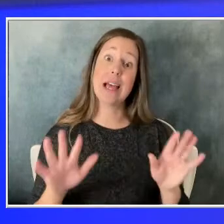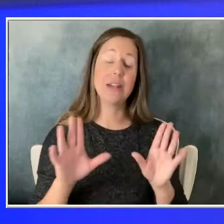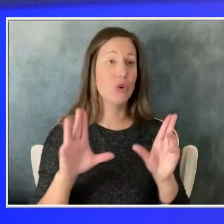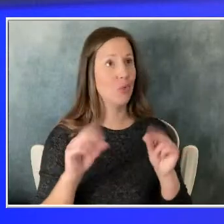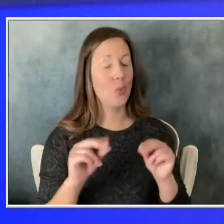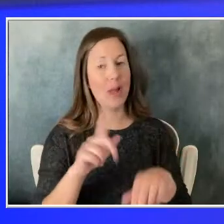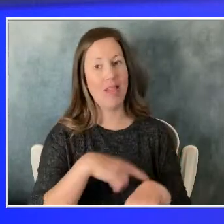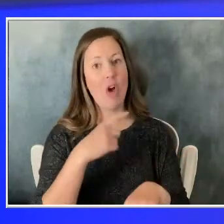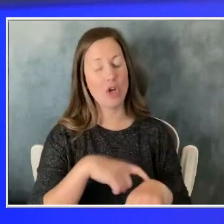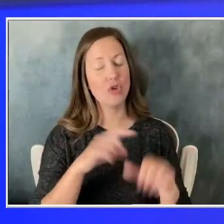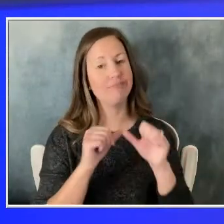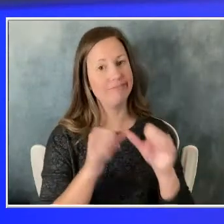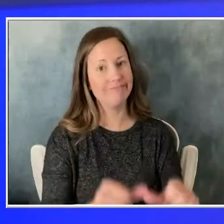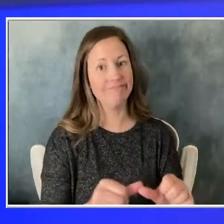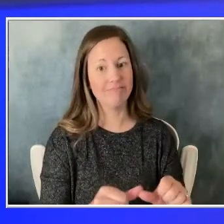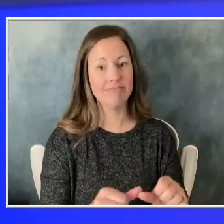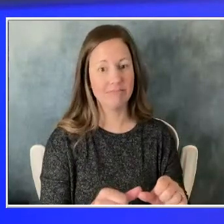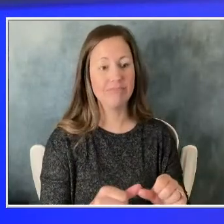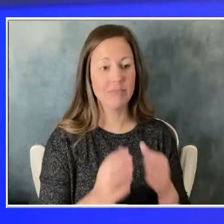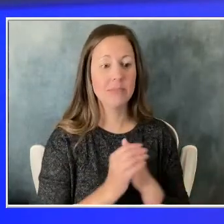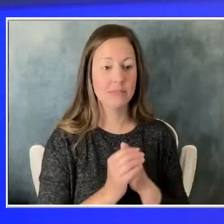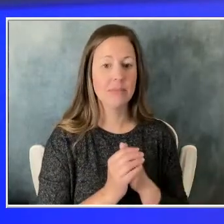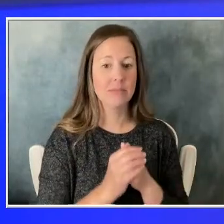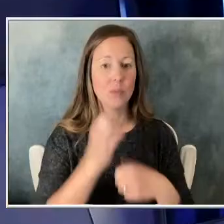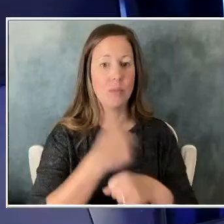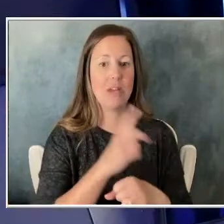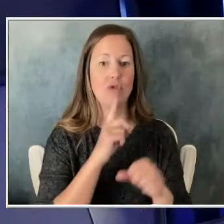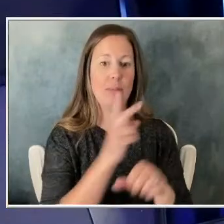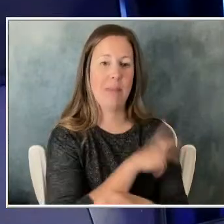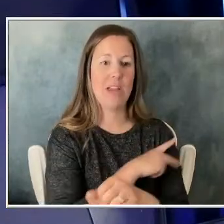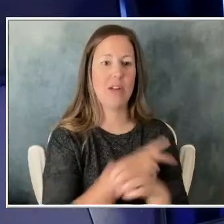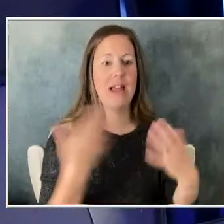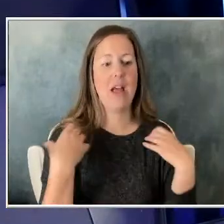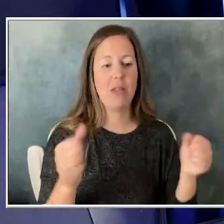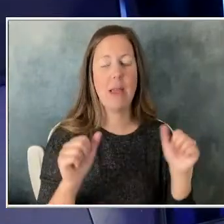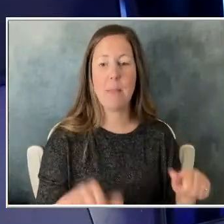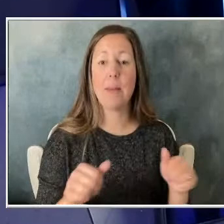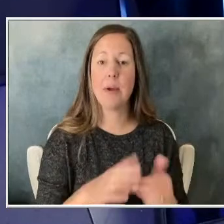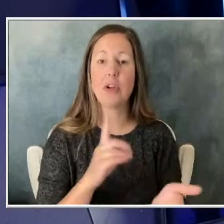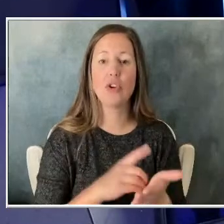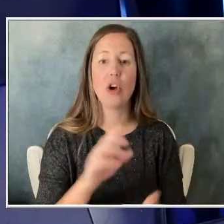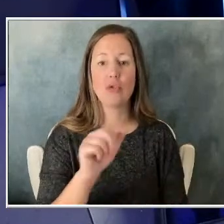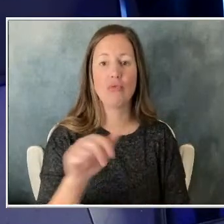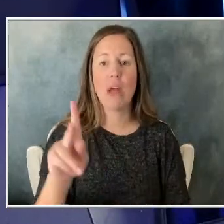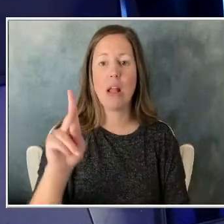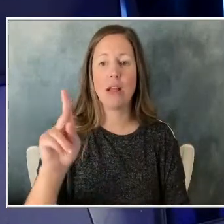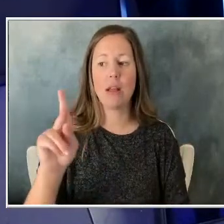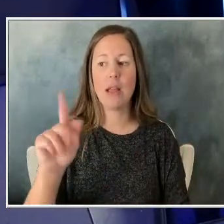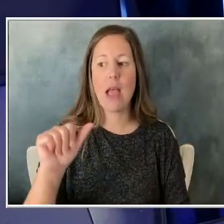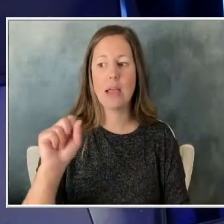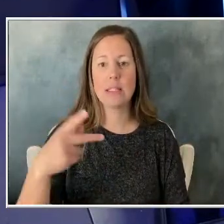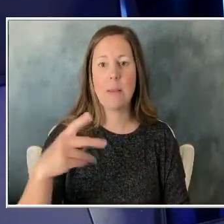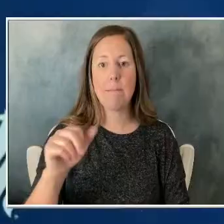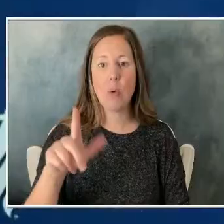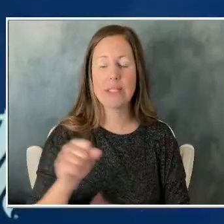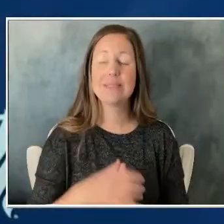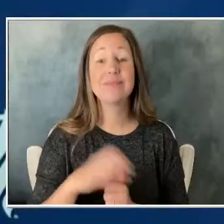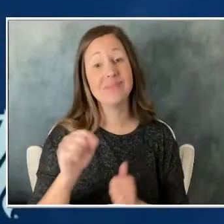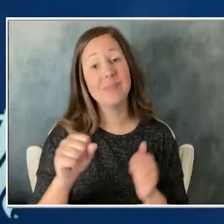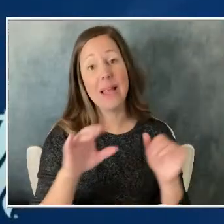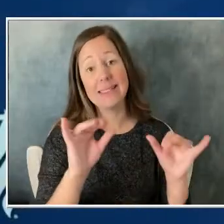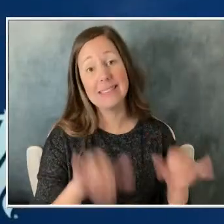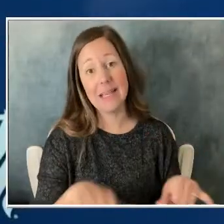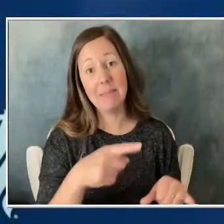Sure. So keep a patient as healthy as possible. Dr. Alcaspol, take away. Yeah, I mean, I echo everything Dr. Sun says. I mean,